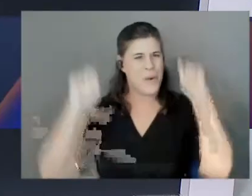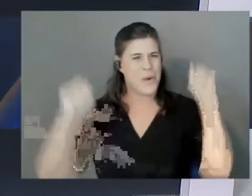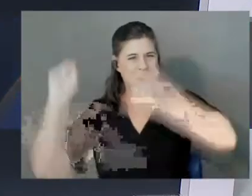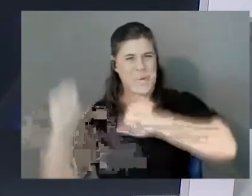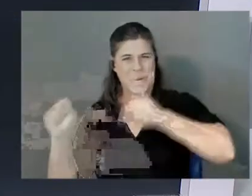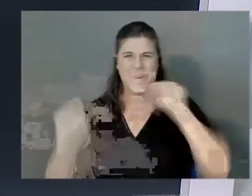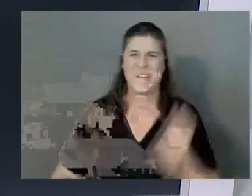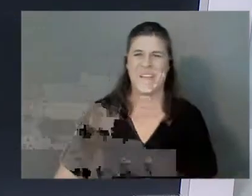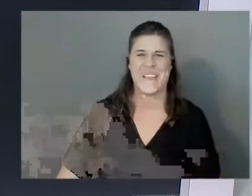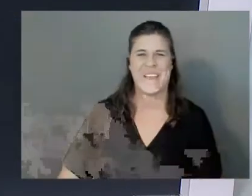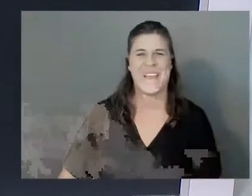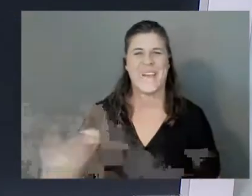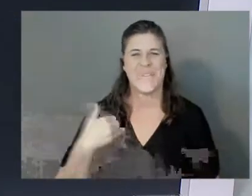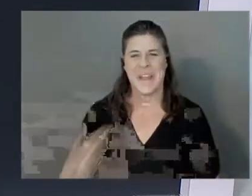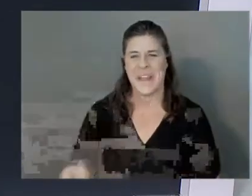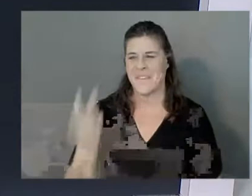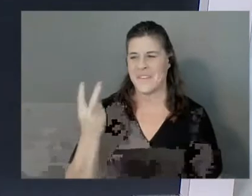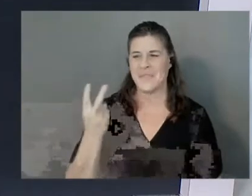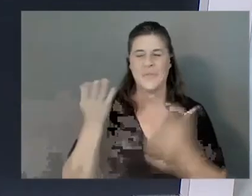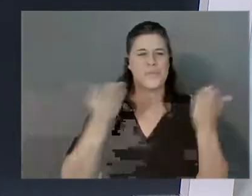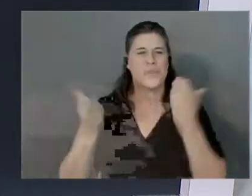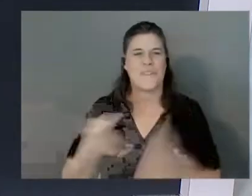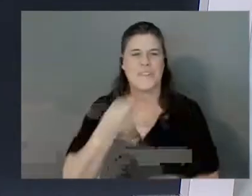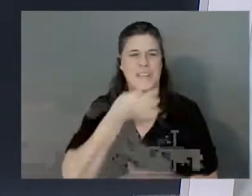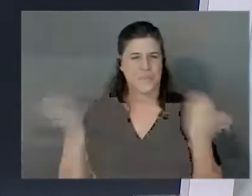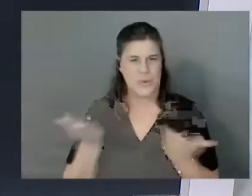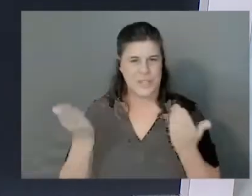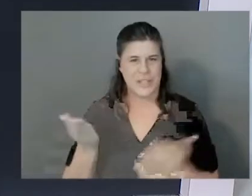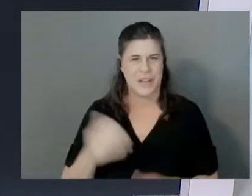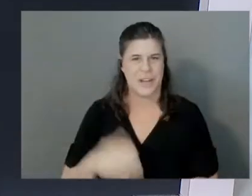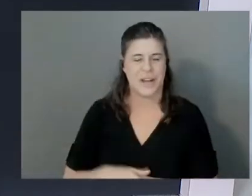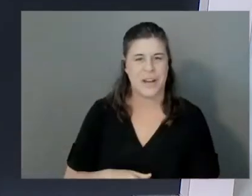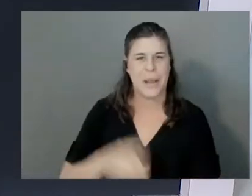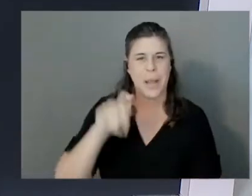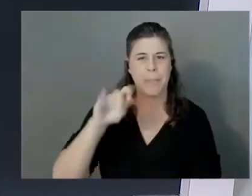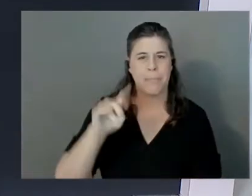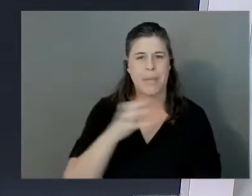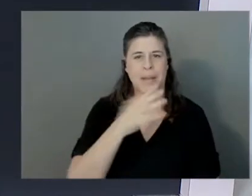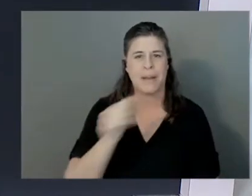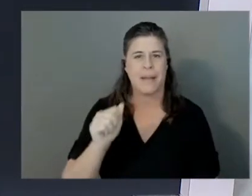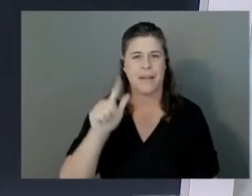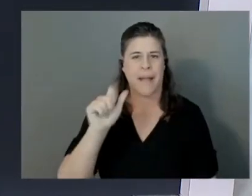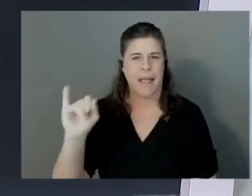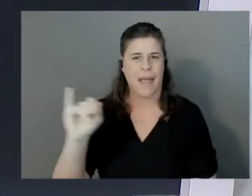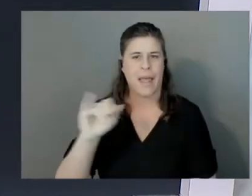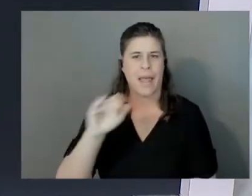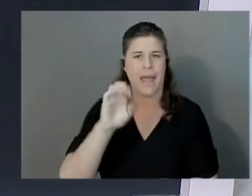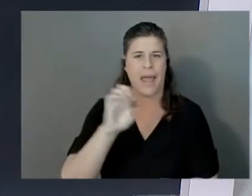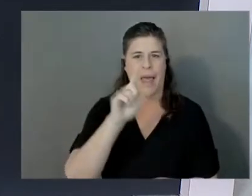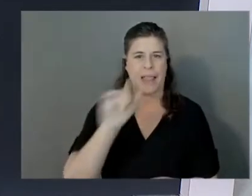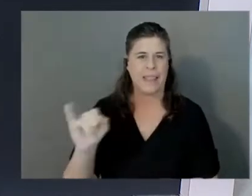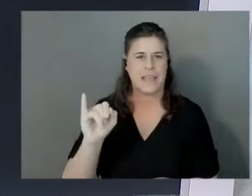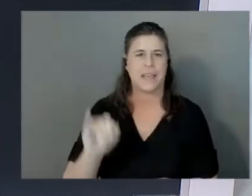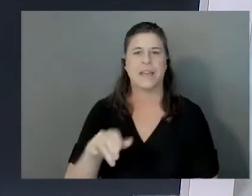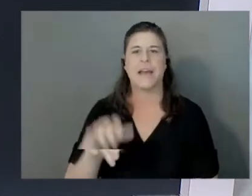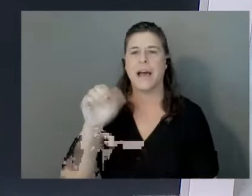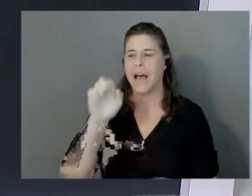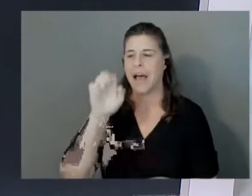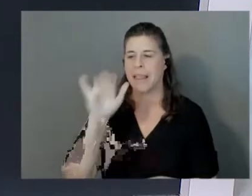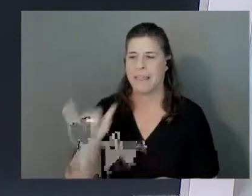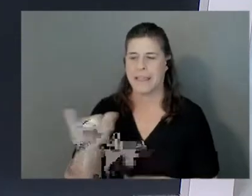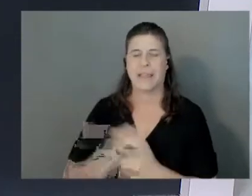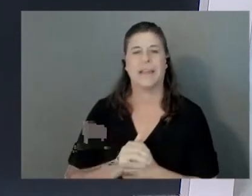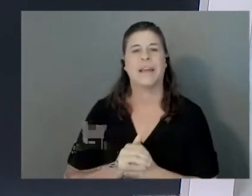we have two service experts here, Pete and Eli. Yes. Ellie. Ellie, Ellie. go ahead and